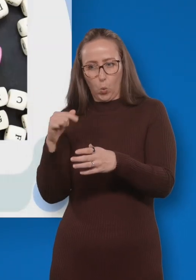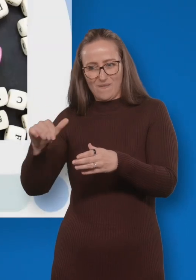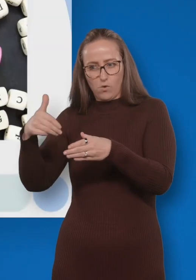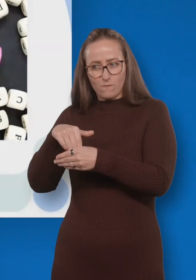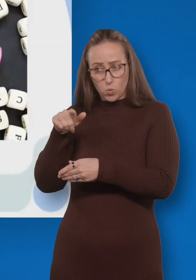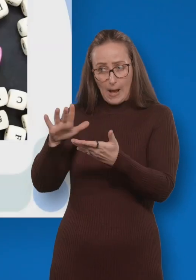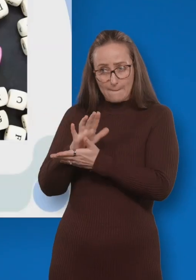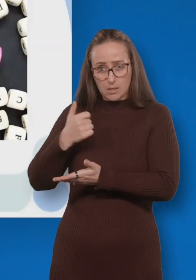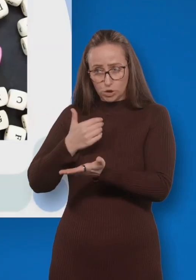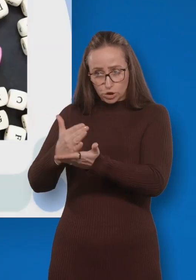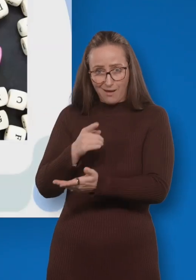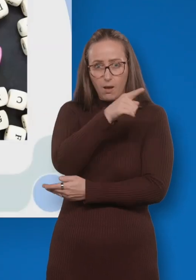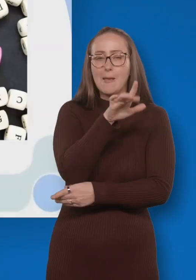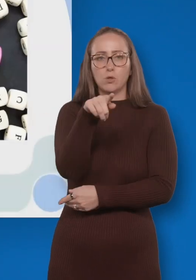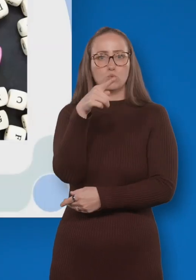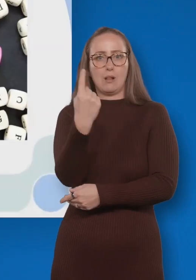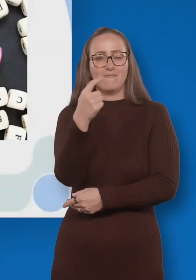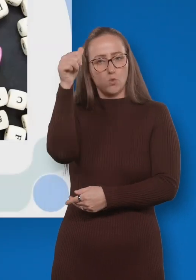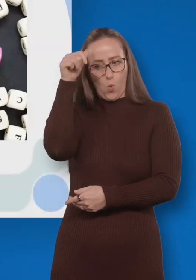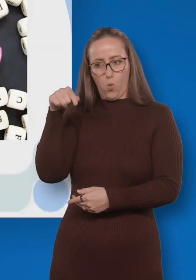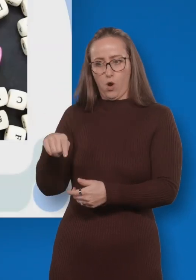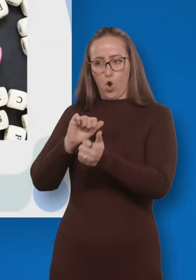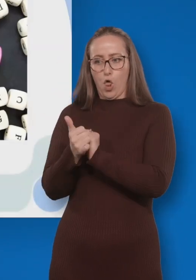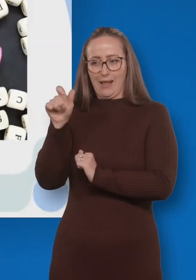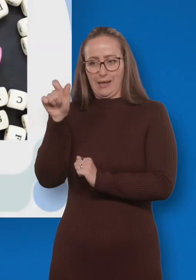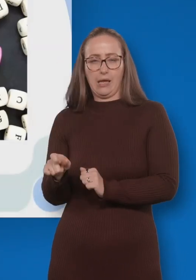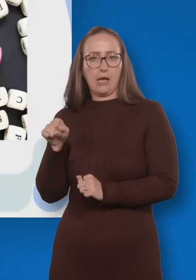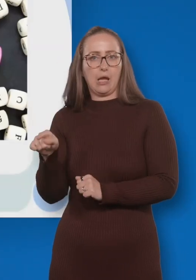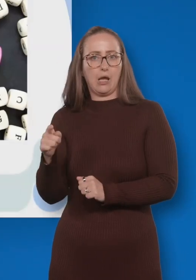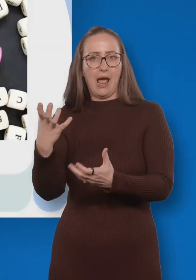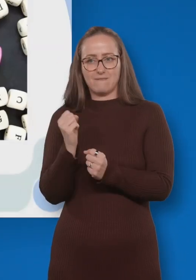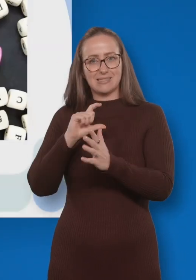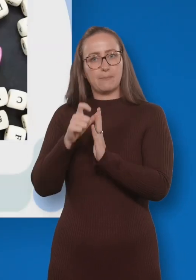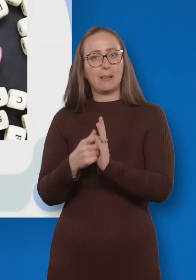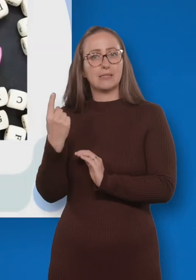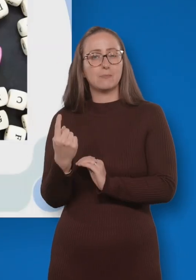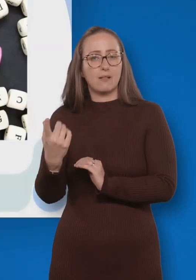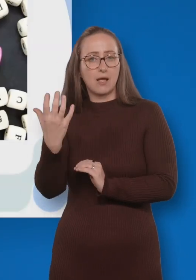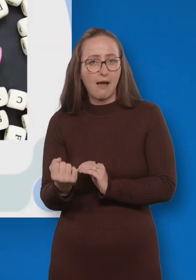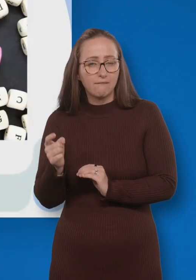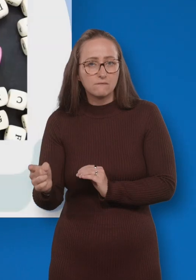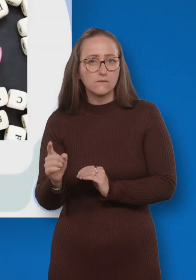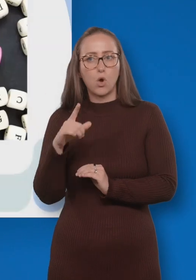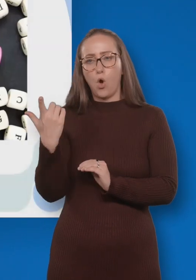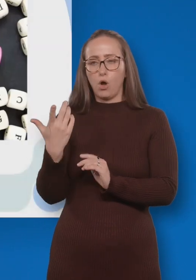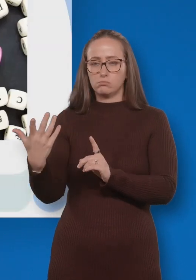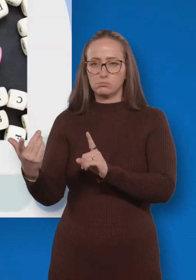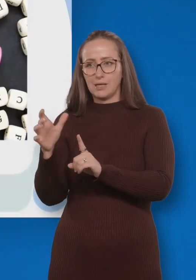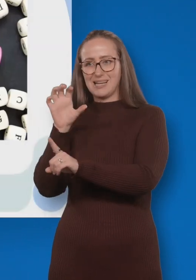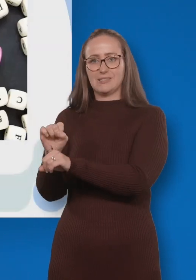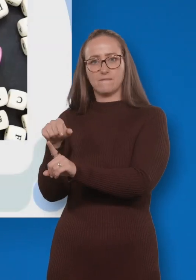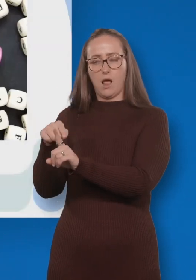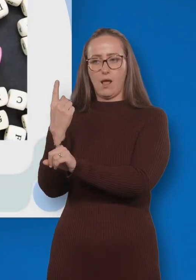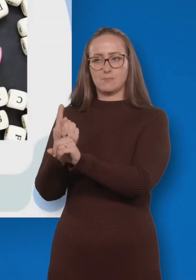because you might know, for example, that a colleague of yours has a disability or identifies as a